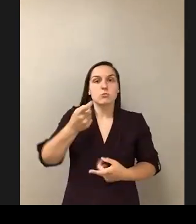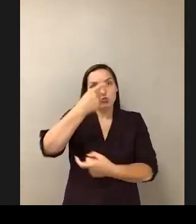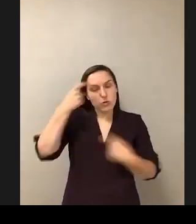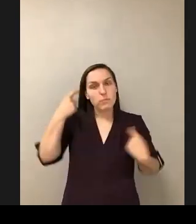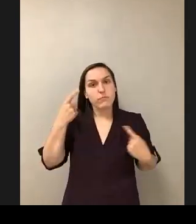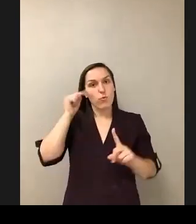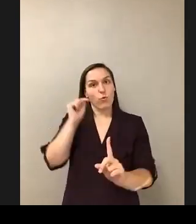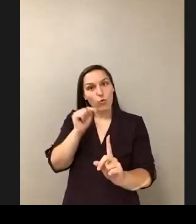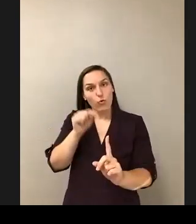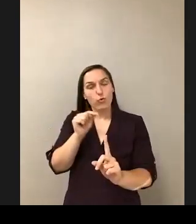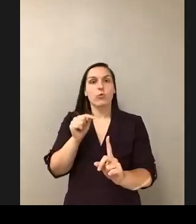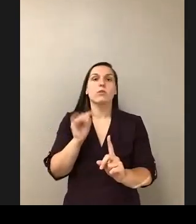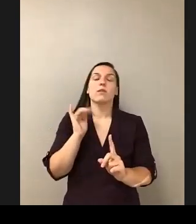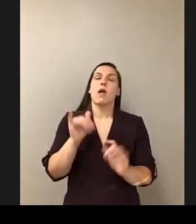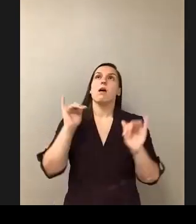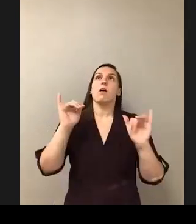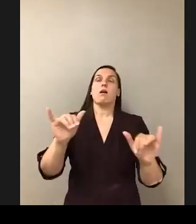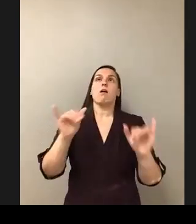to understand that.